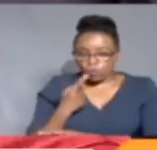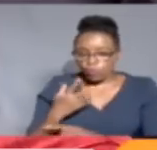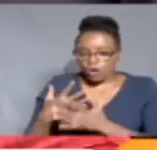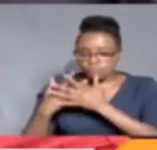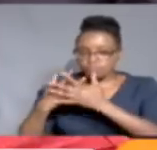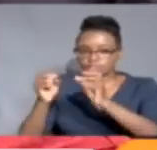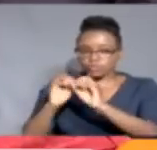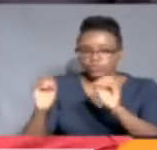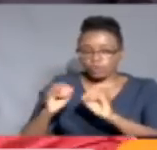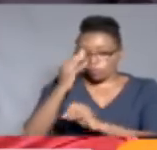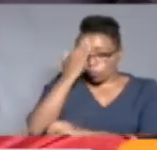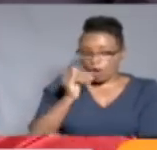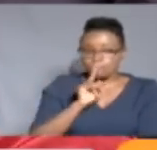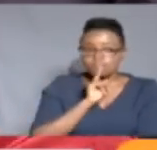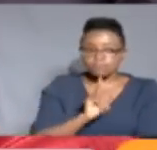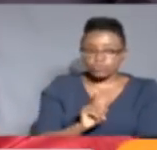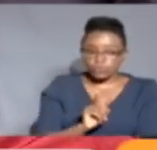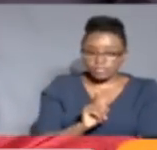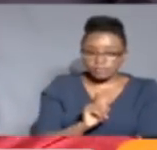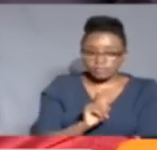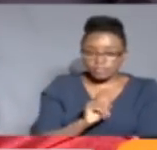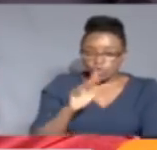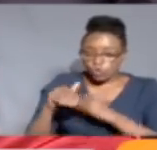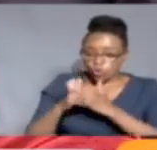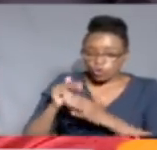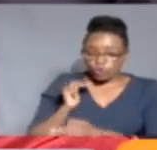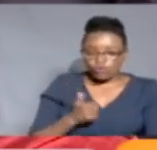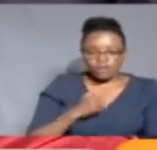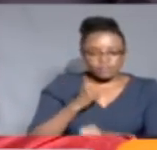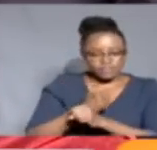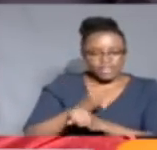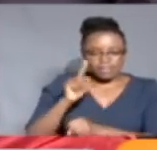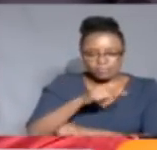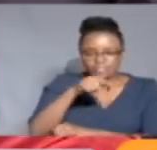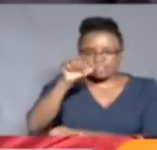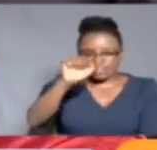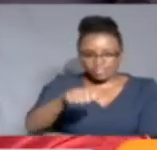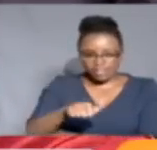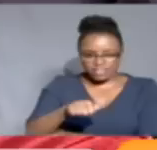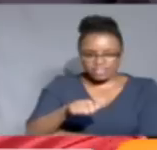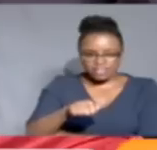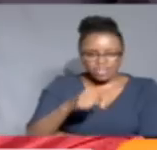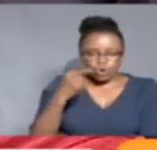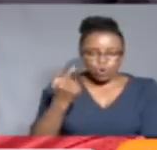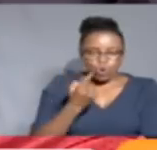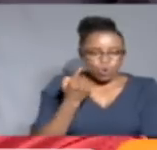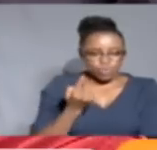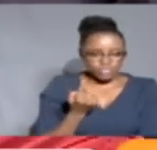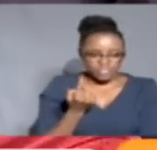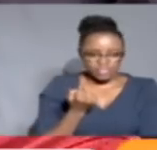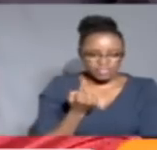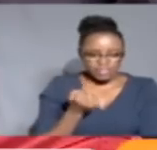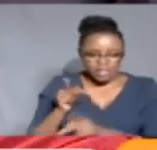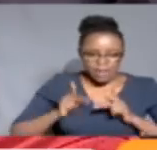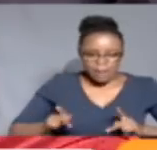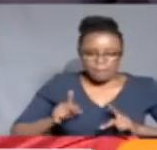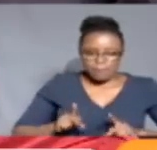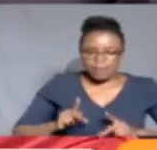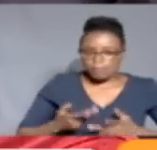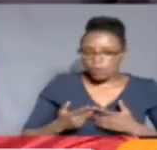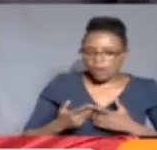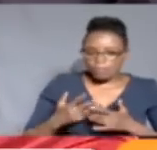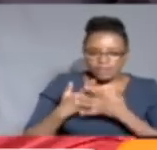prison, because I'm sure that all of us have done mistakes. It's just that people have not been